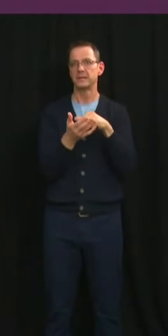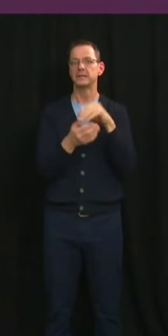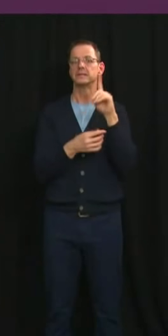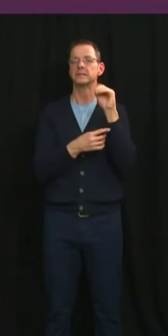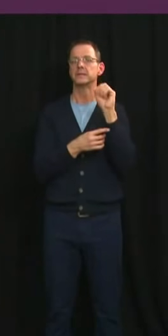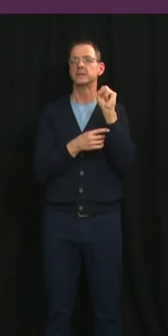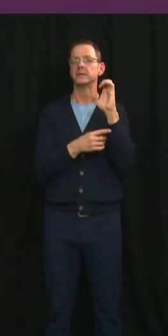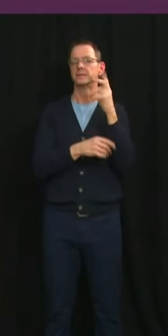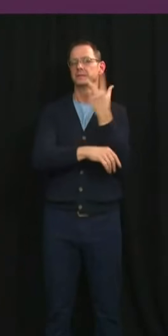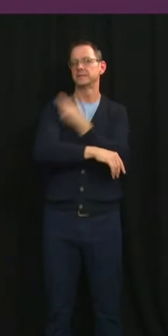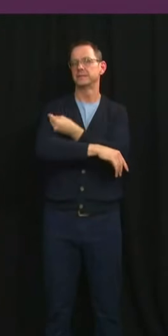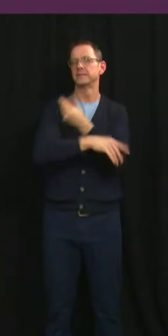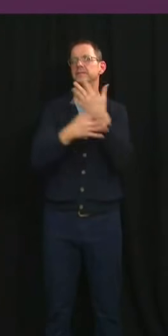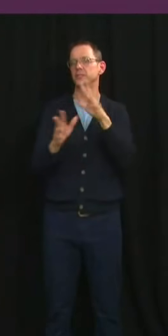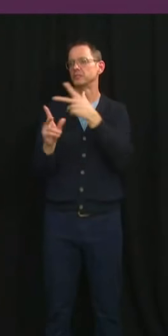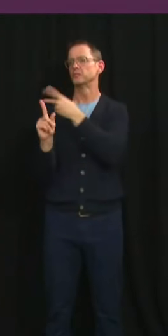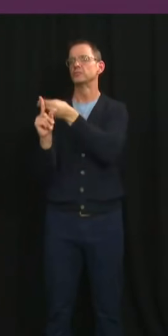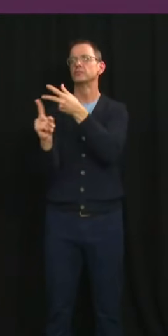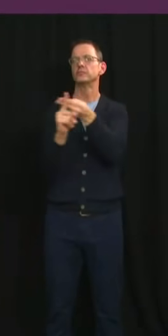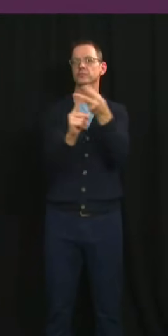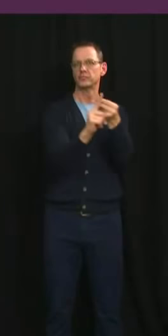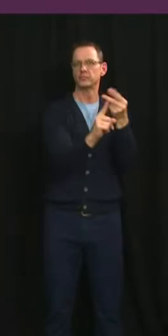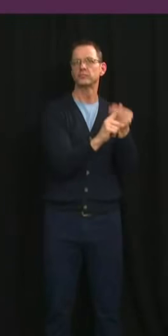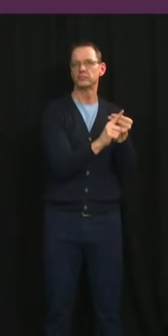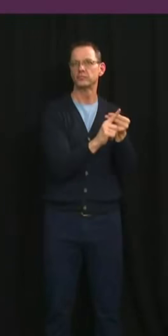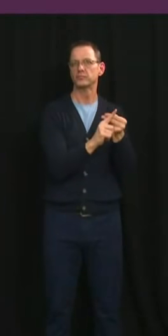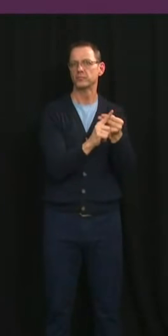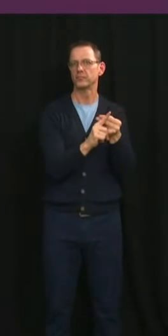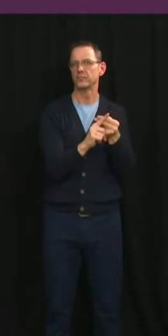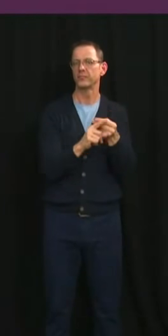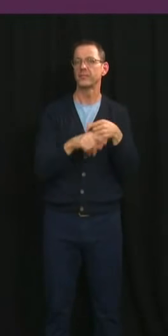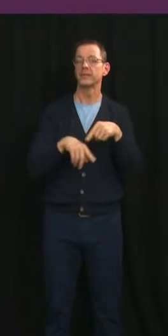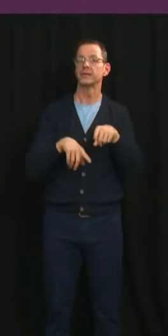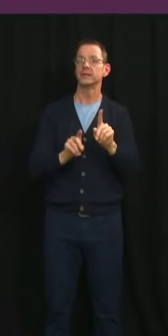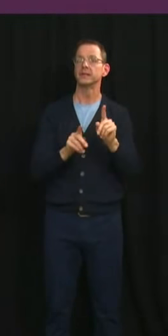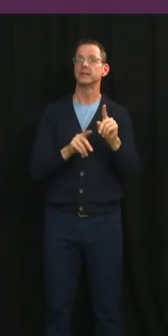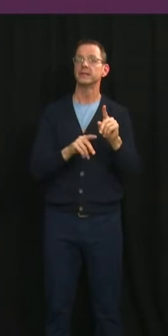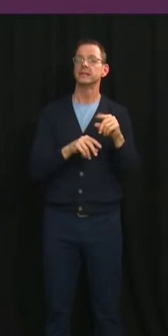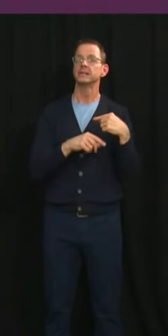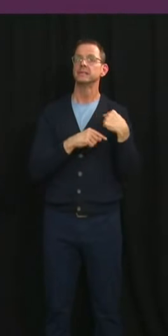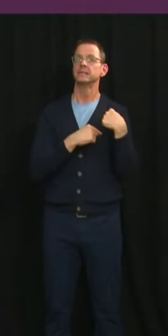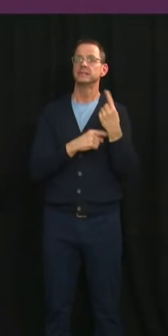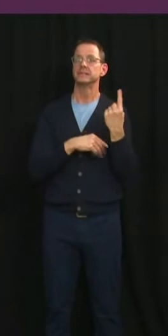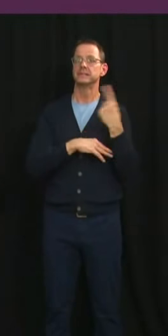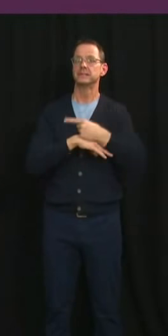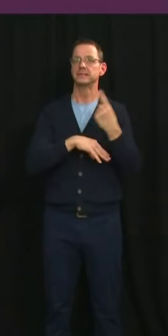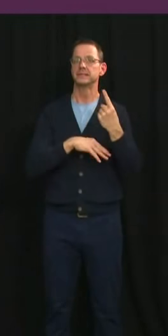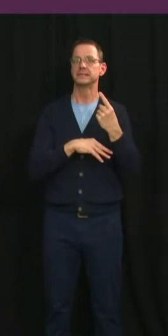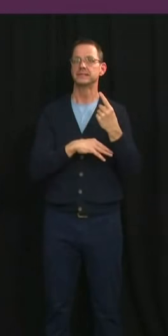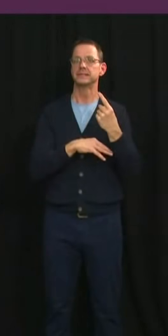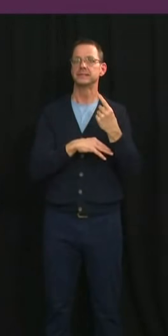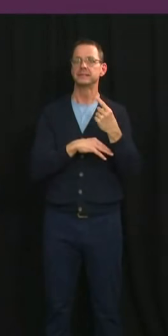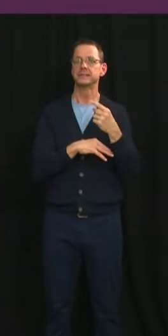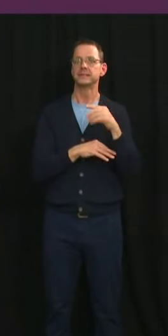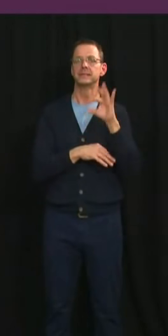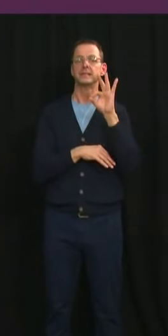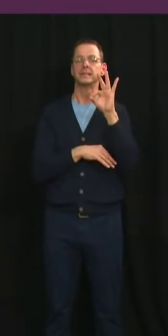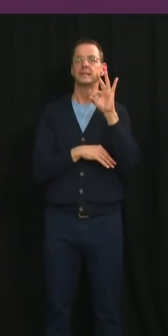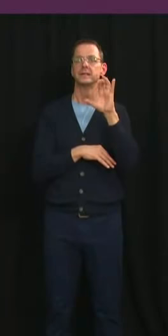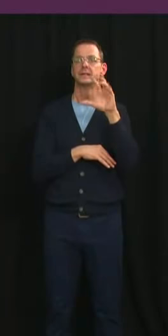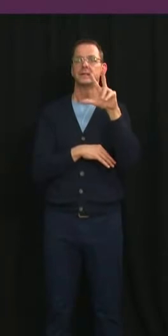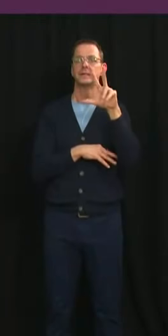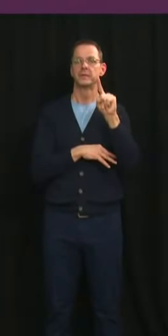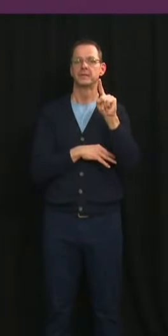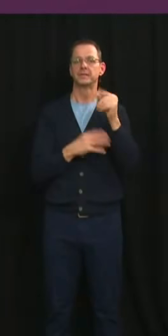identified 931 new cases of COVID-19 and completed about 9,100 tests. This